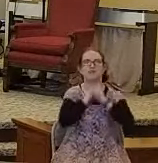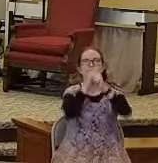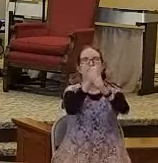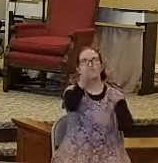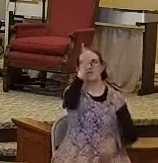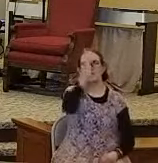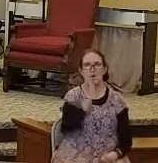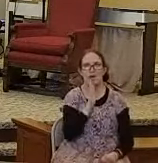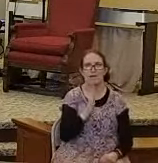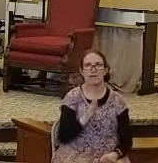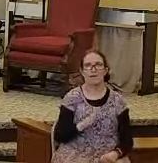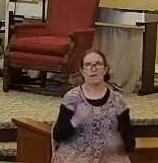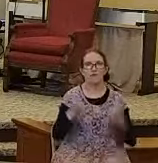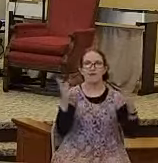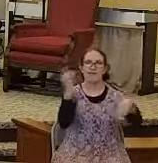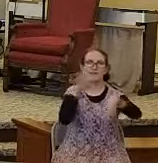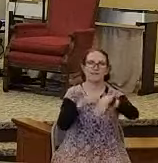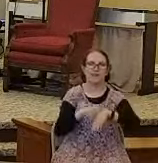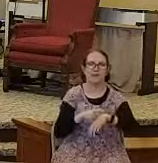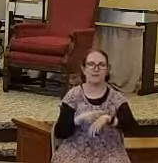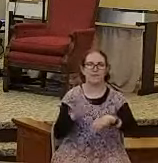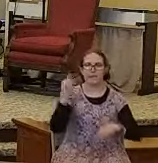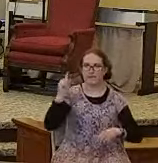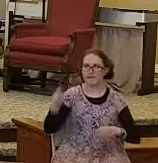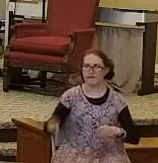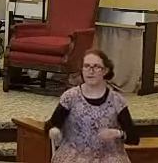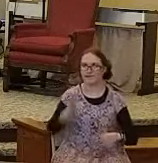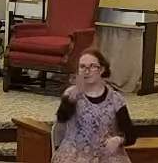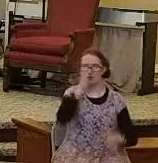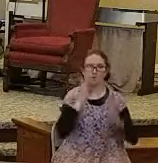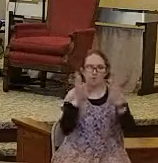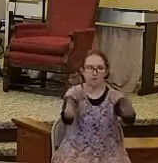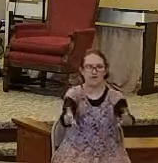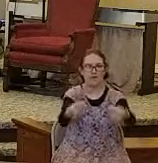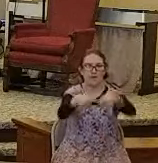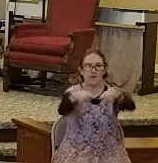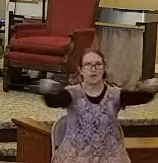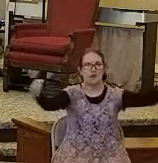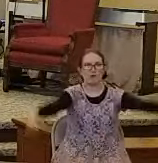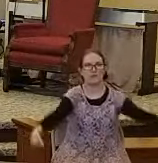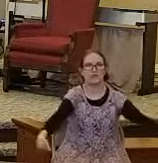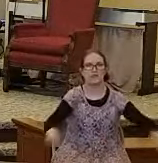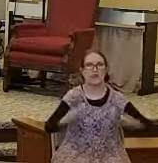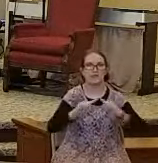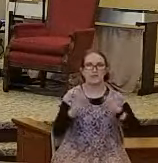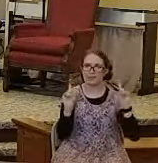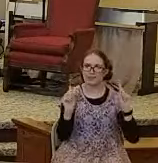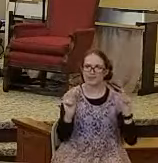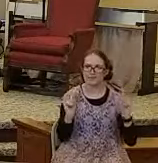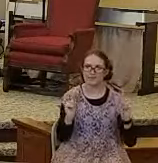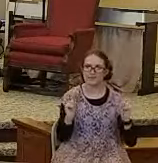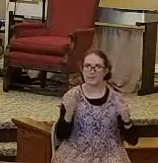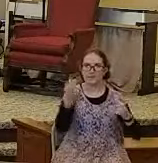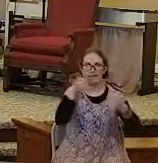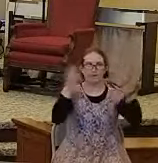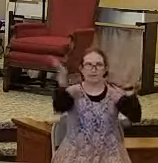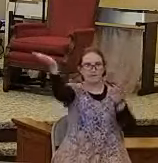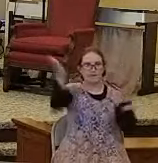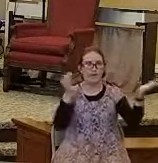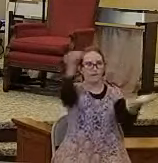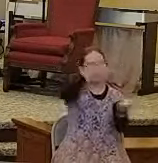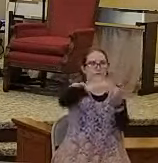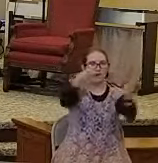God. Too many times we bring our needs to God. We lay them at the altar. But then, at the end of service, we